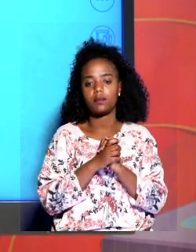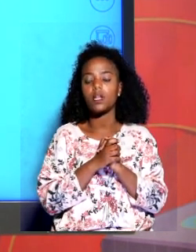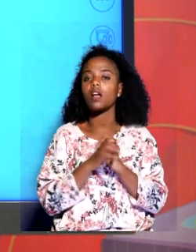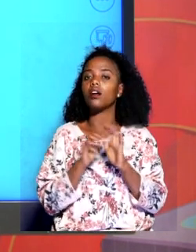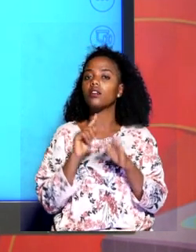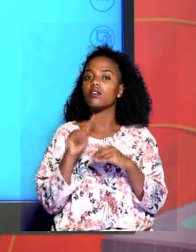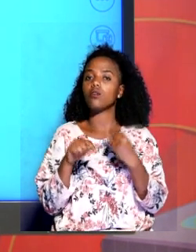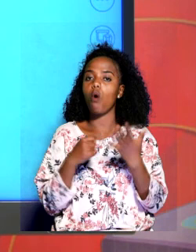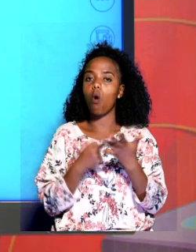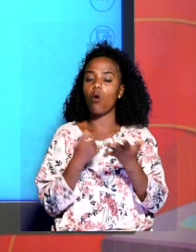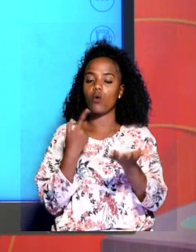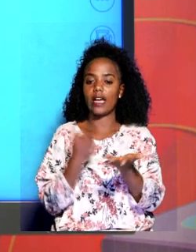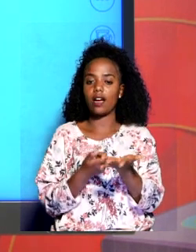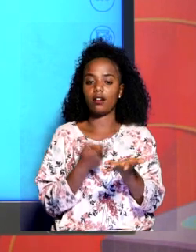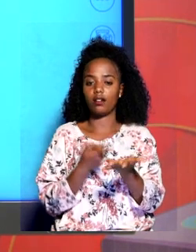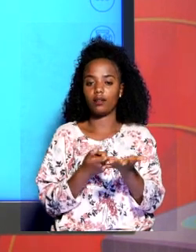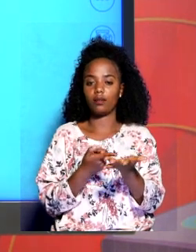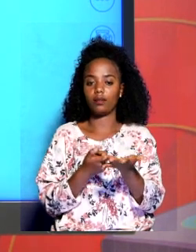So here